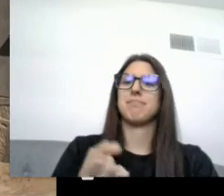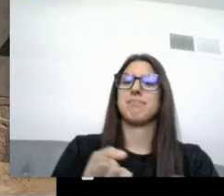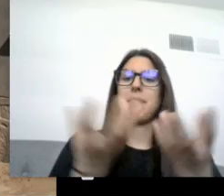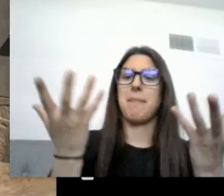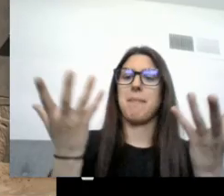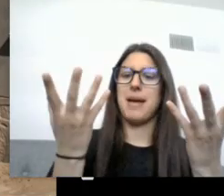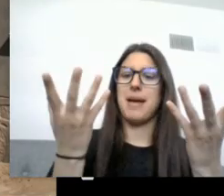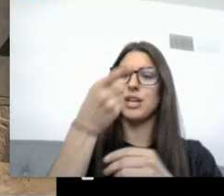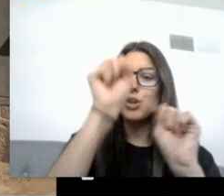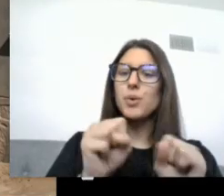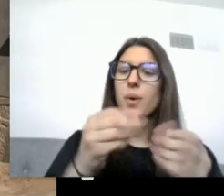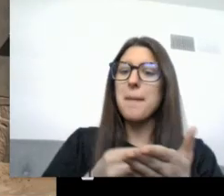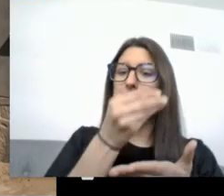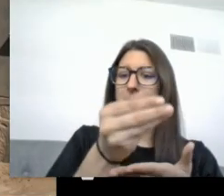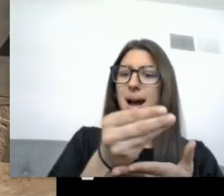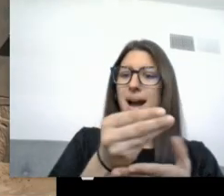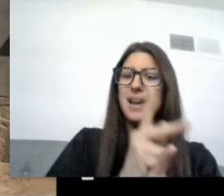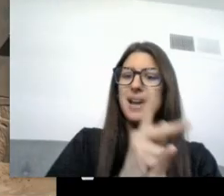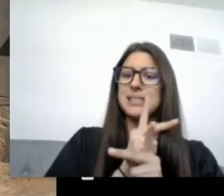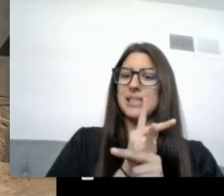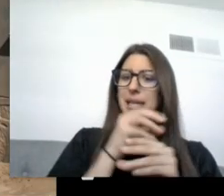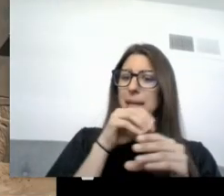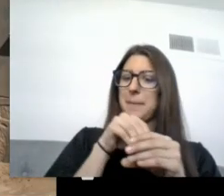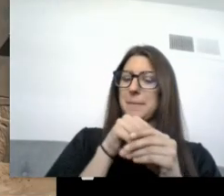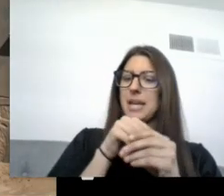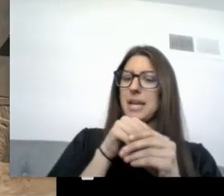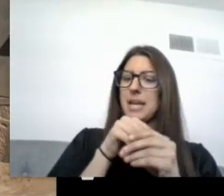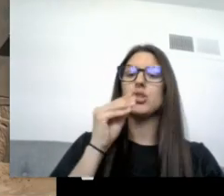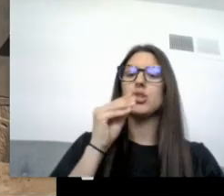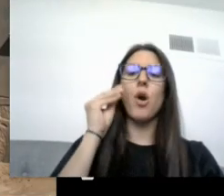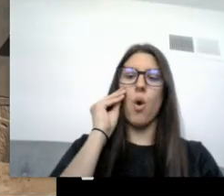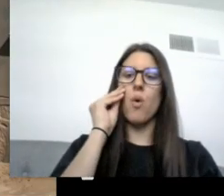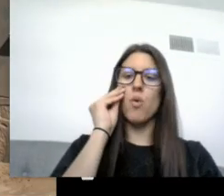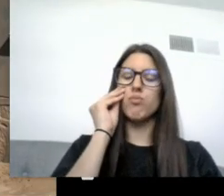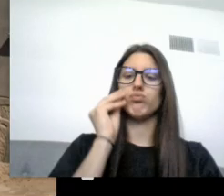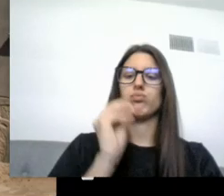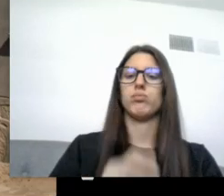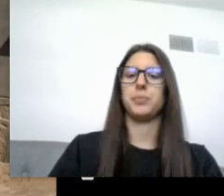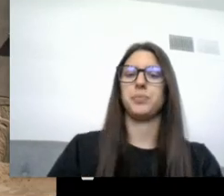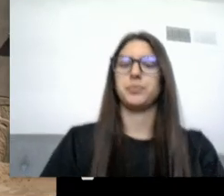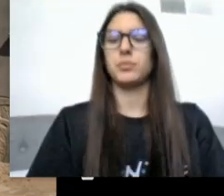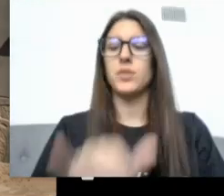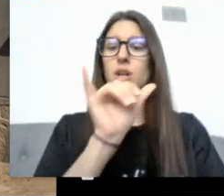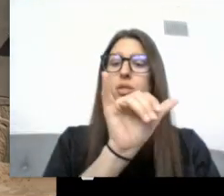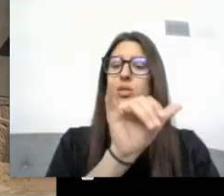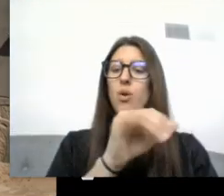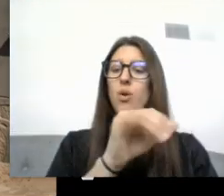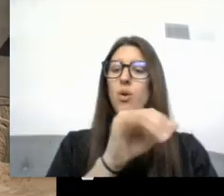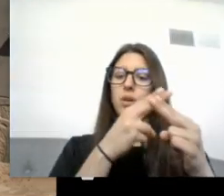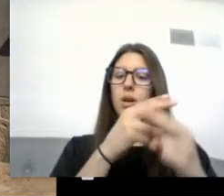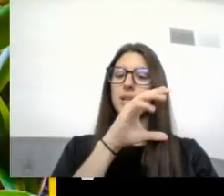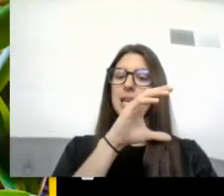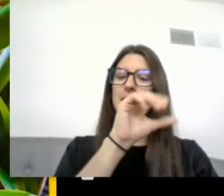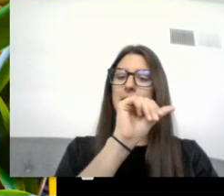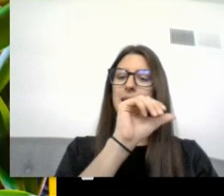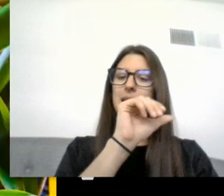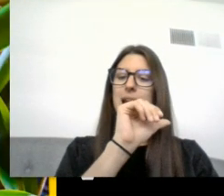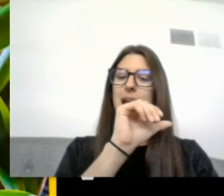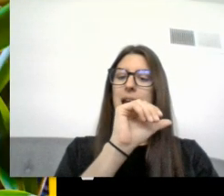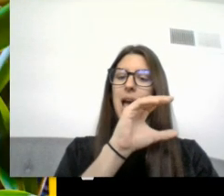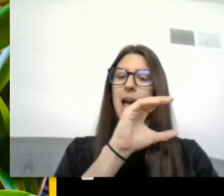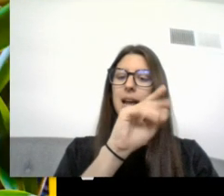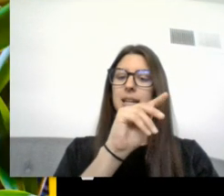yard. Like maybe you've seen these. They're cactuses. There's some really cool cactuses out there. There are also some really